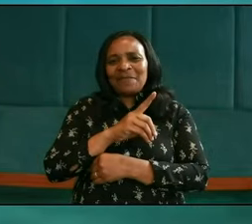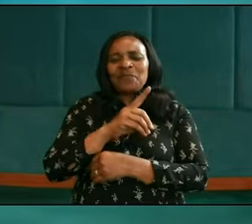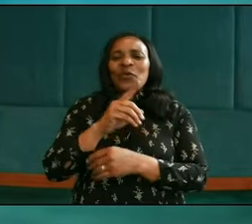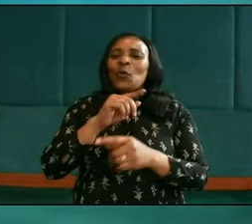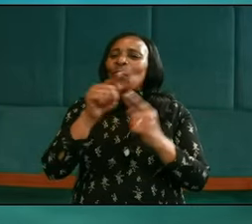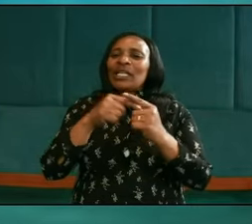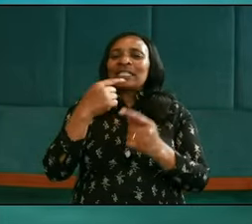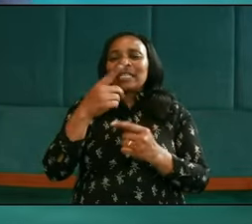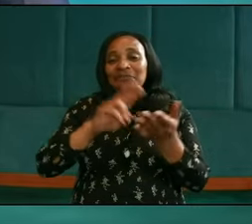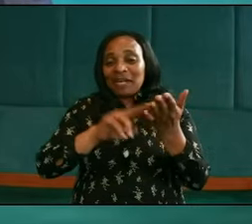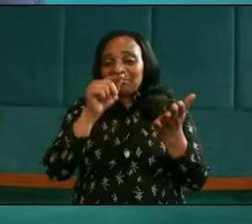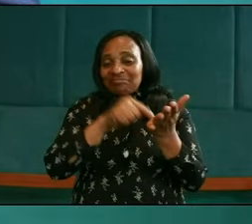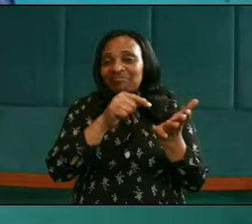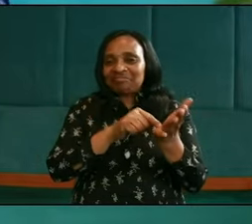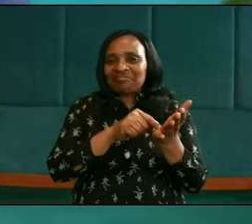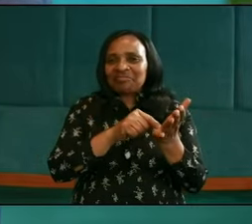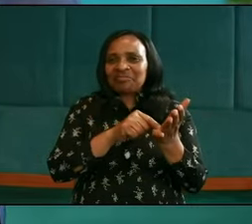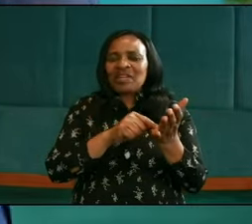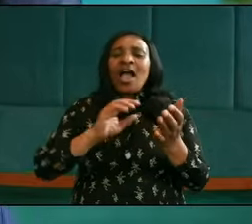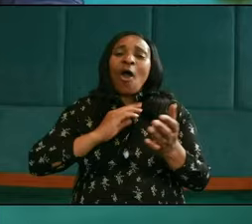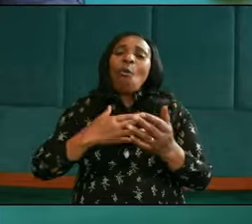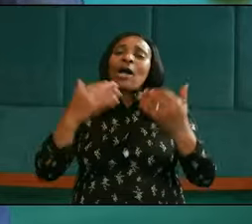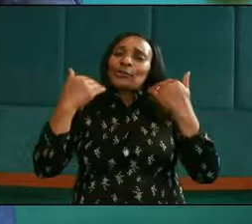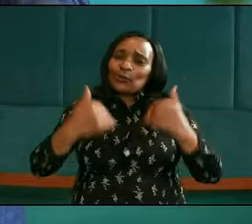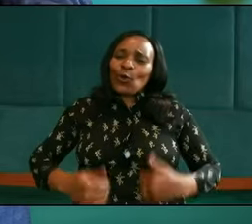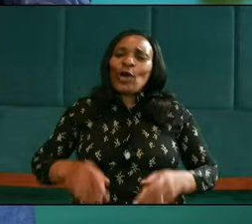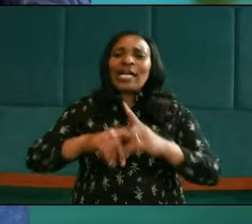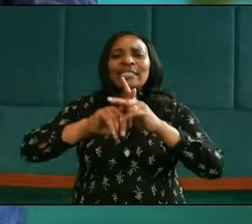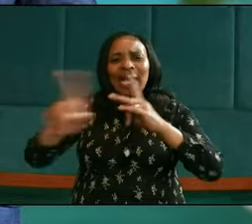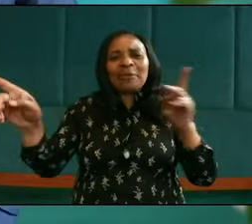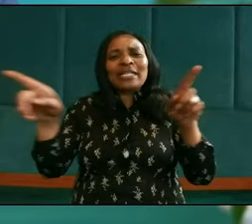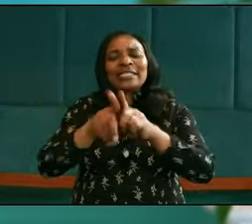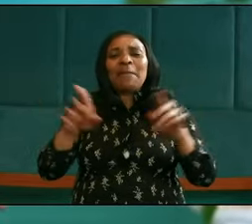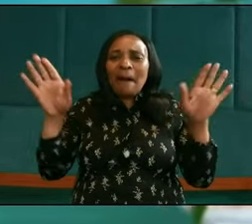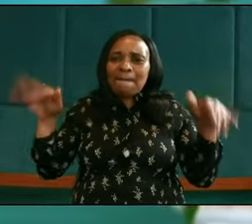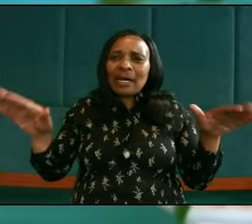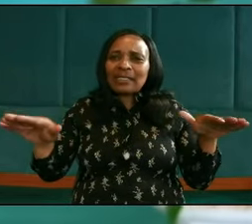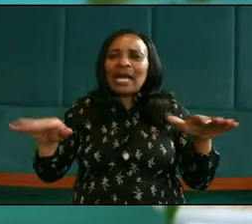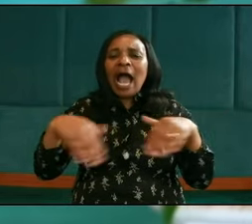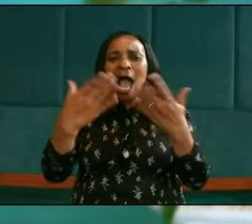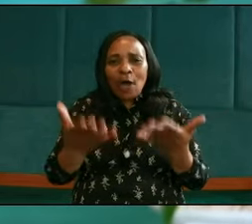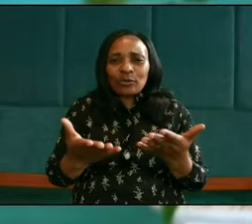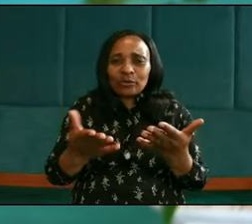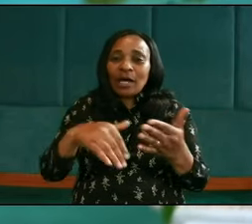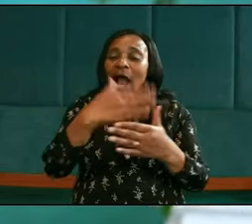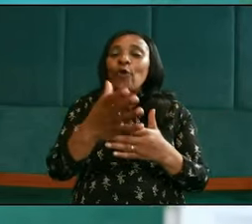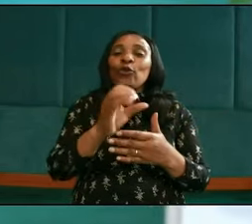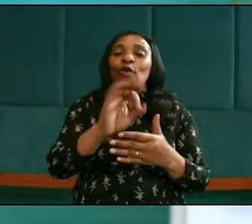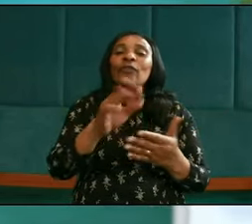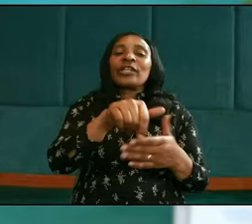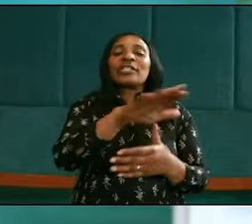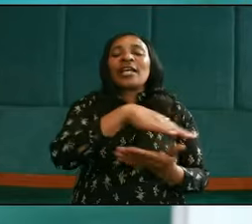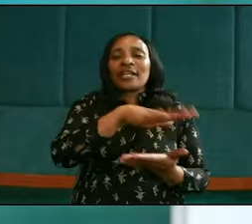says, our soul escaped as a bird out of the snare.